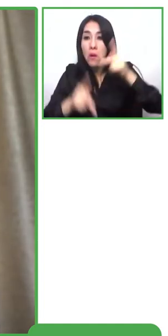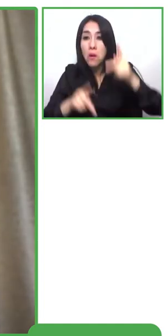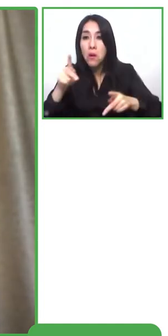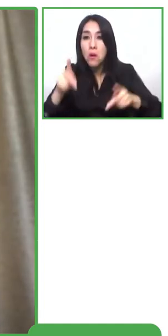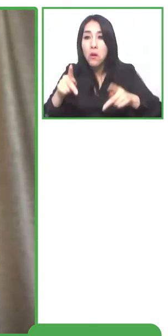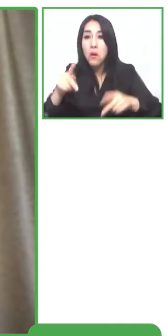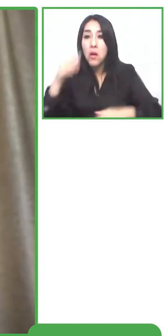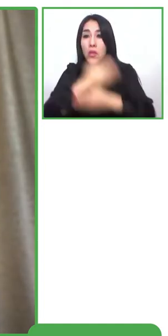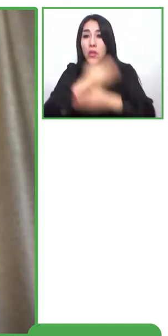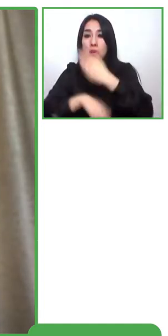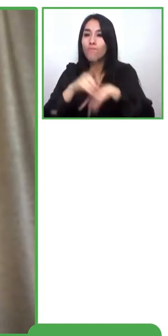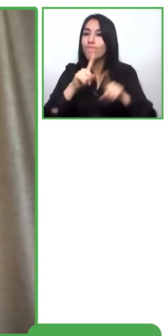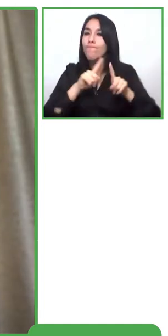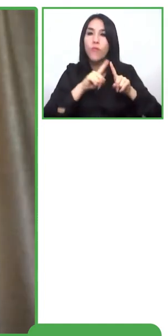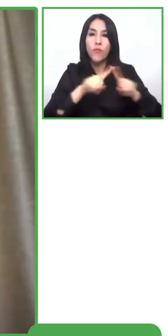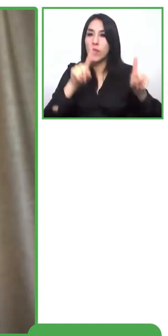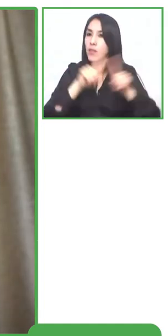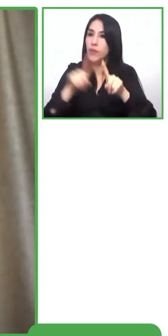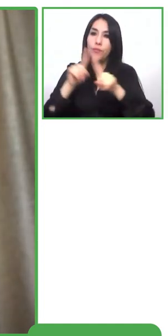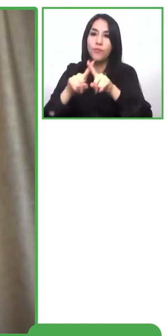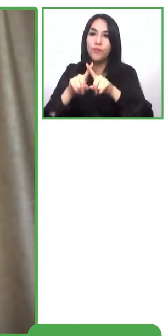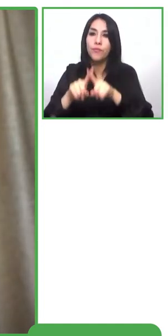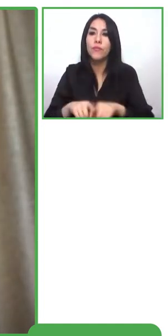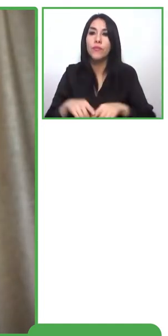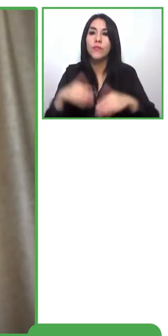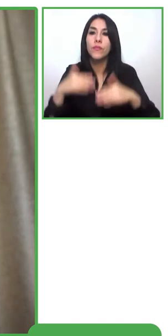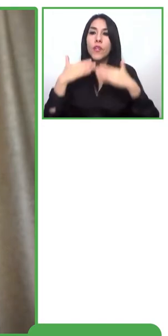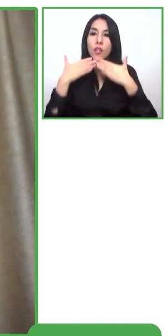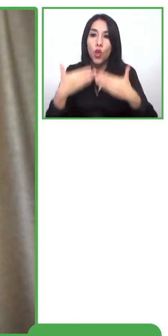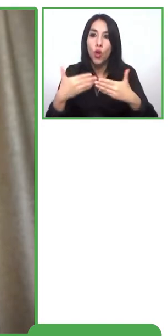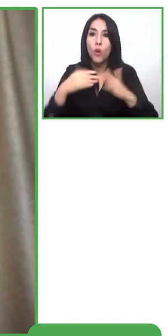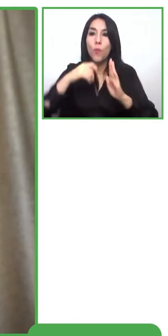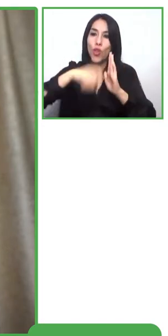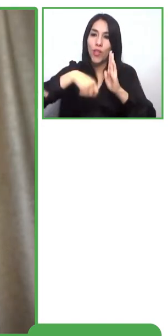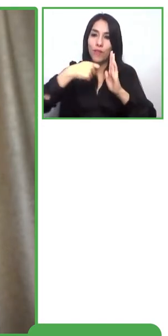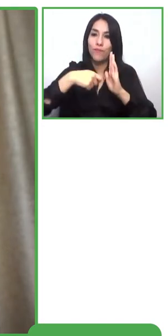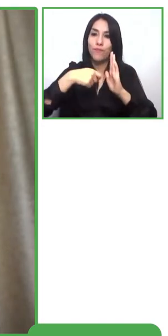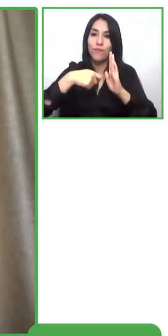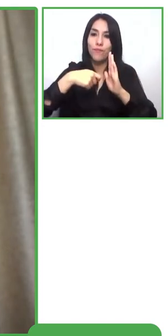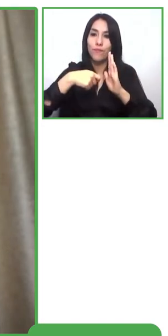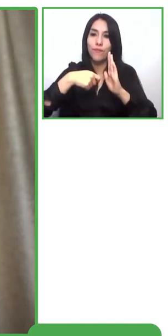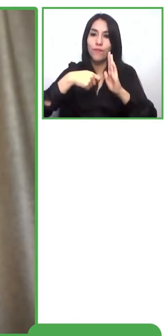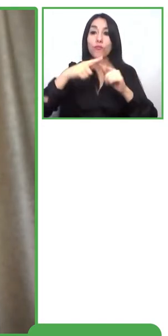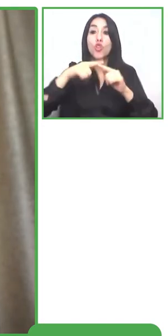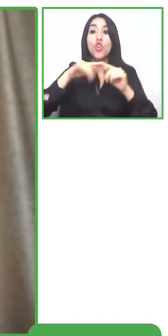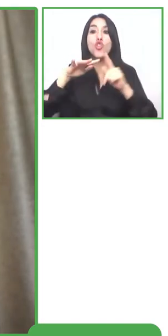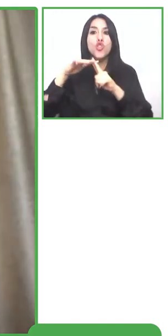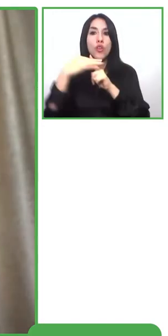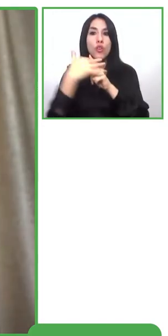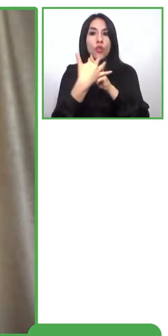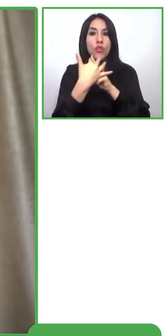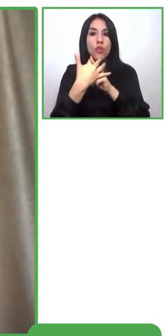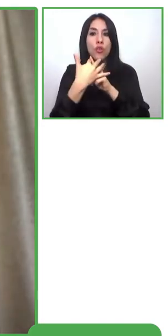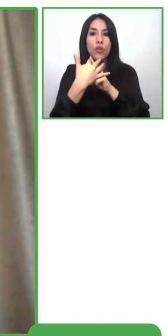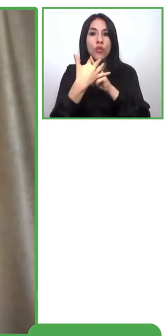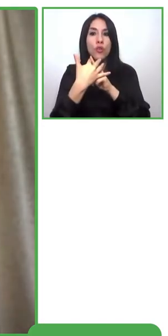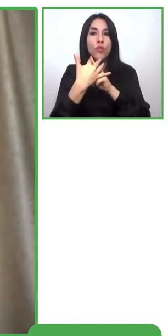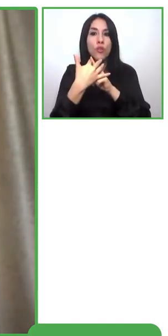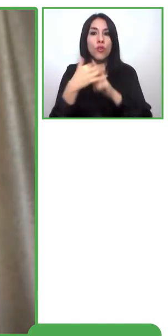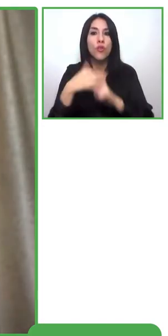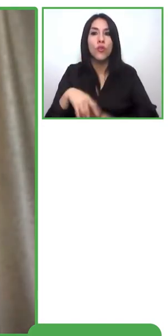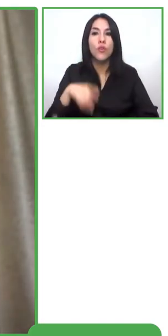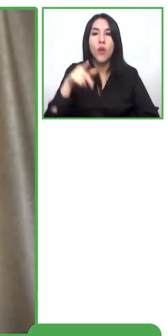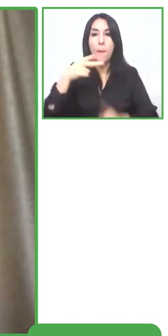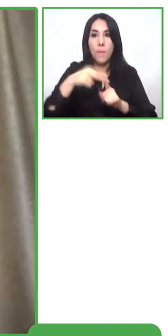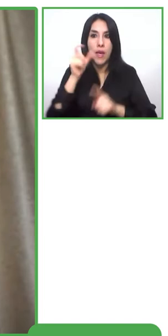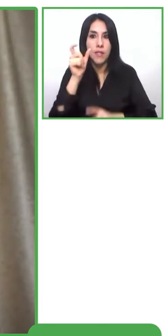functional diversities. And thanks to the Universo Santi project, she's managed to know wonderful people